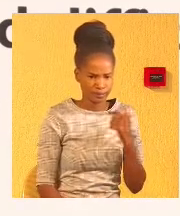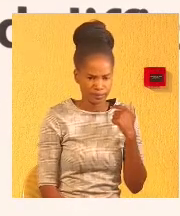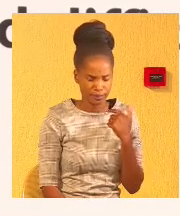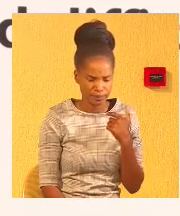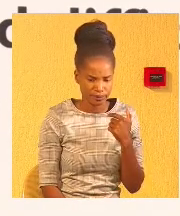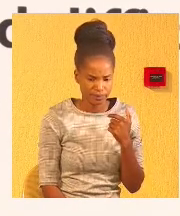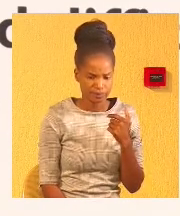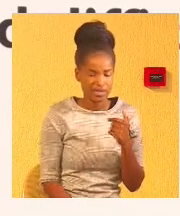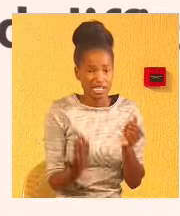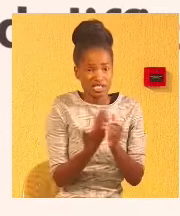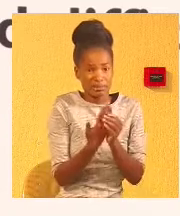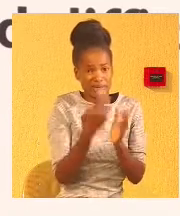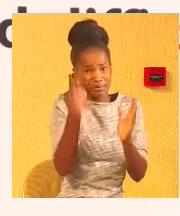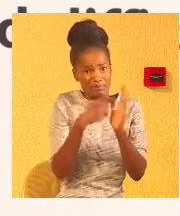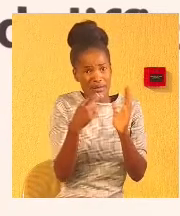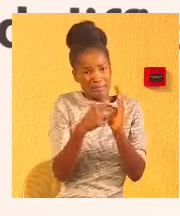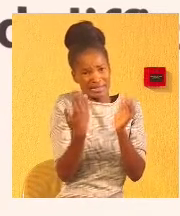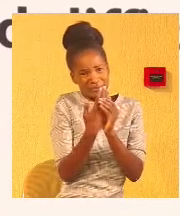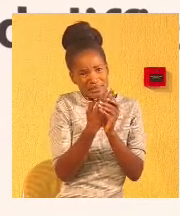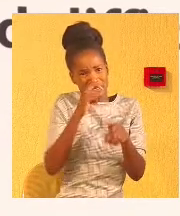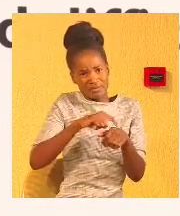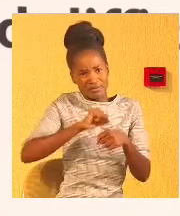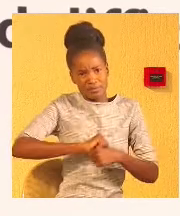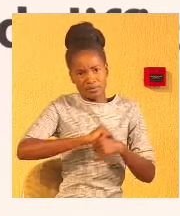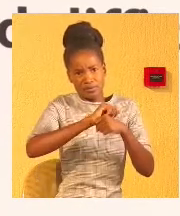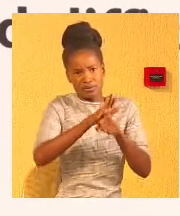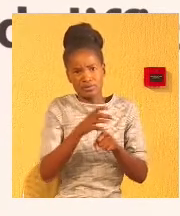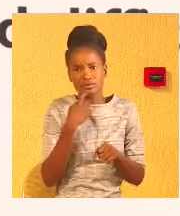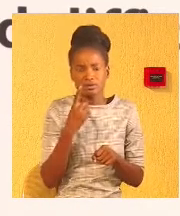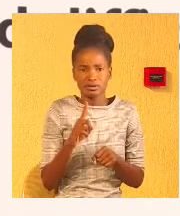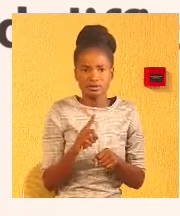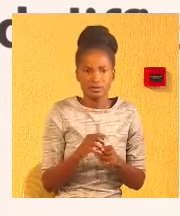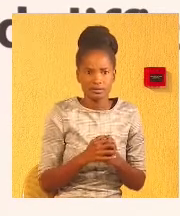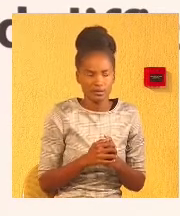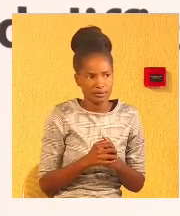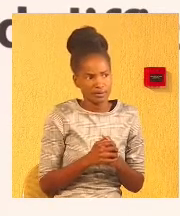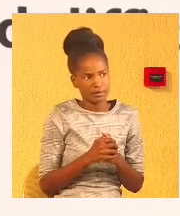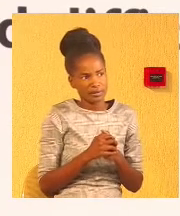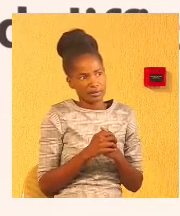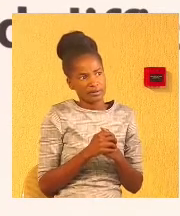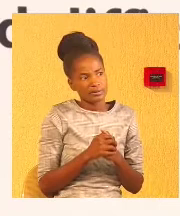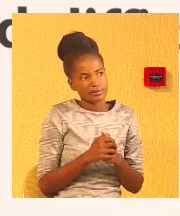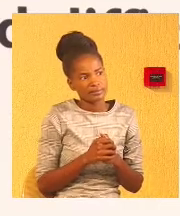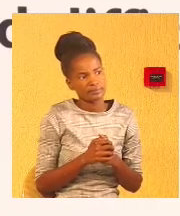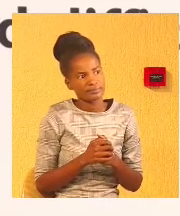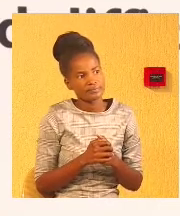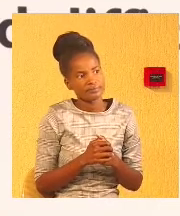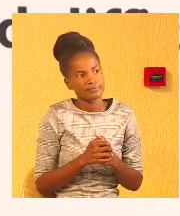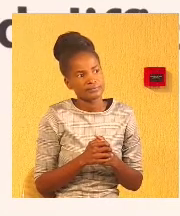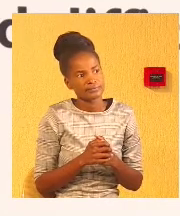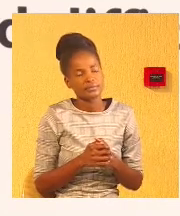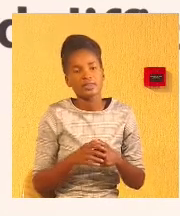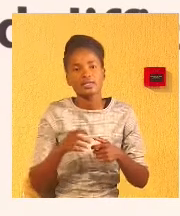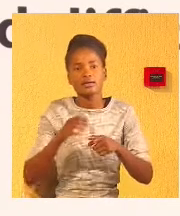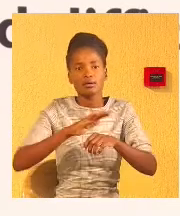where the revised ones, where we are saying the informal and formal open market should be